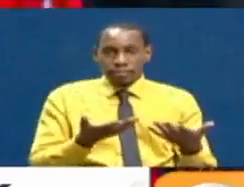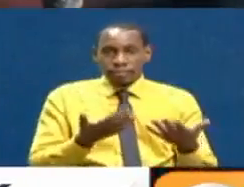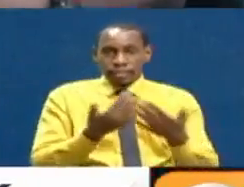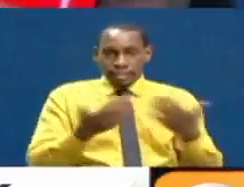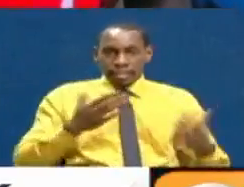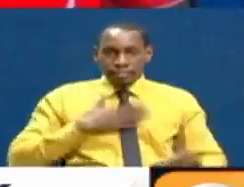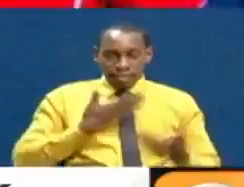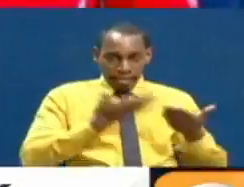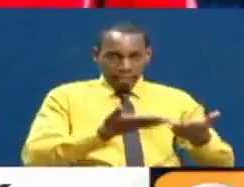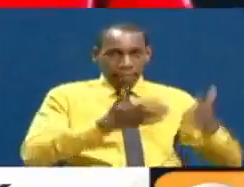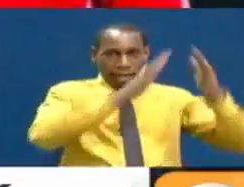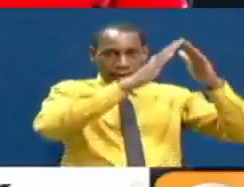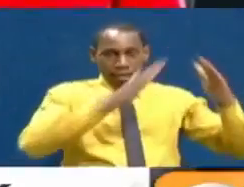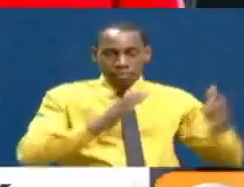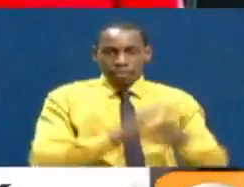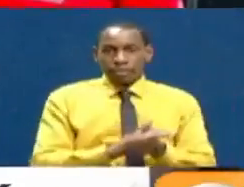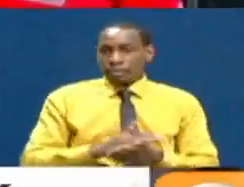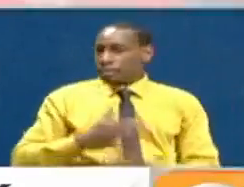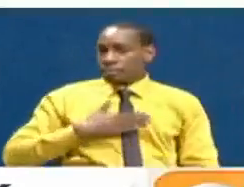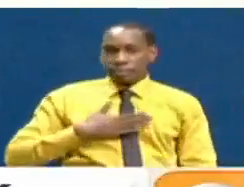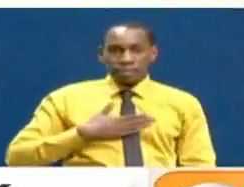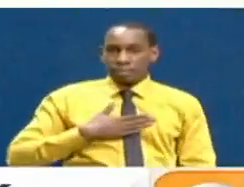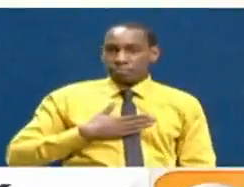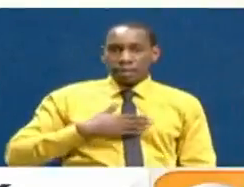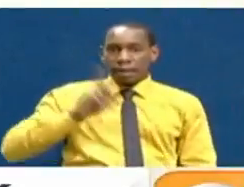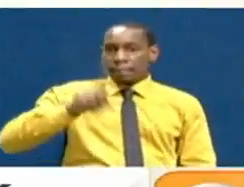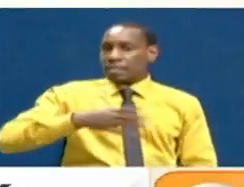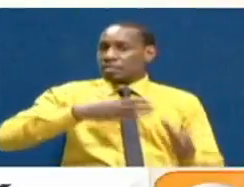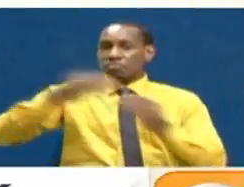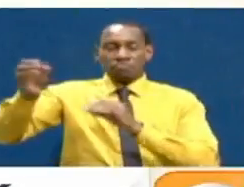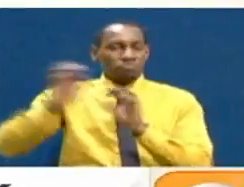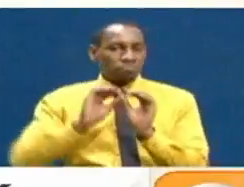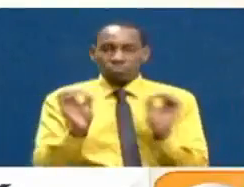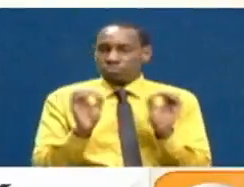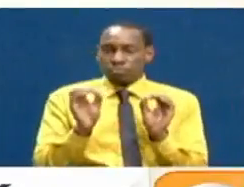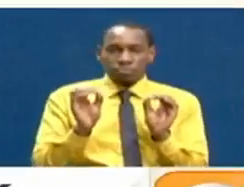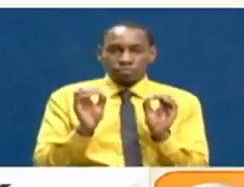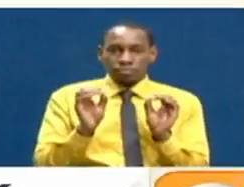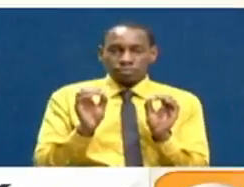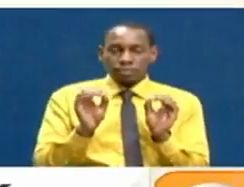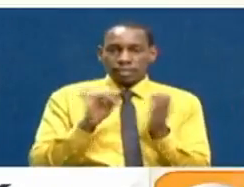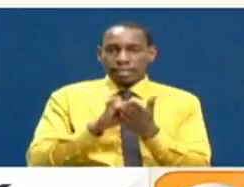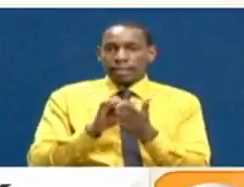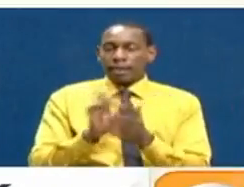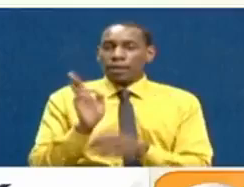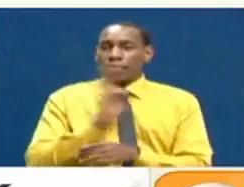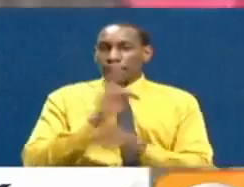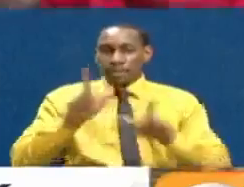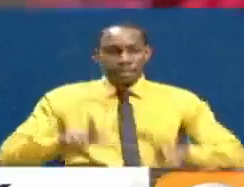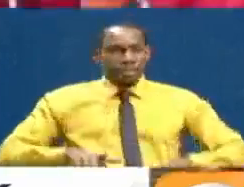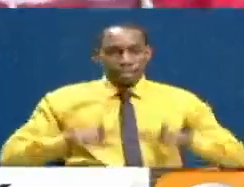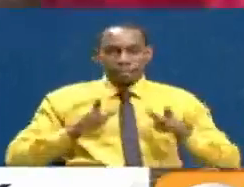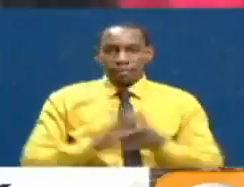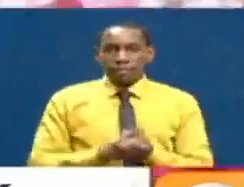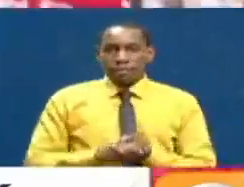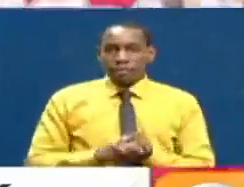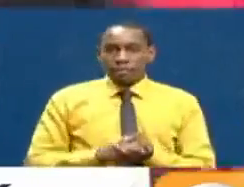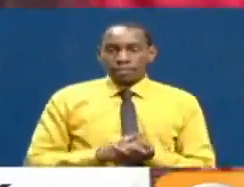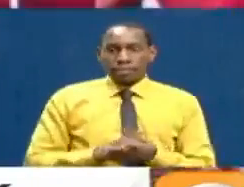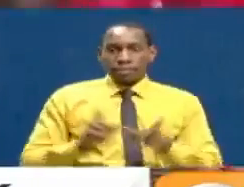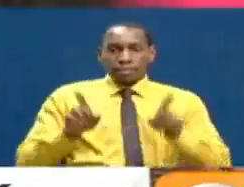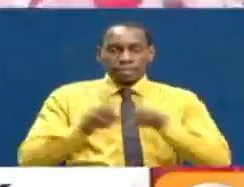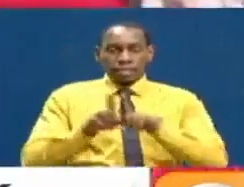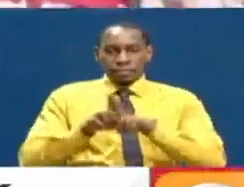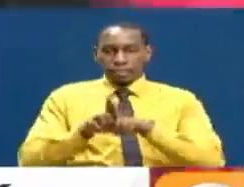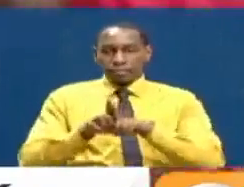supplies here in the house. So for me, I don't need to go outside and, you know, put my life in danger or anything. Physical inactivity